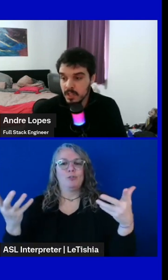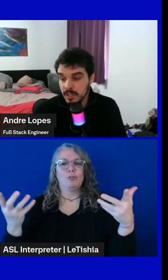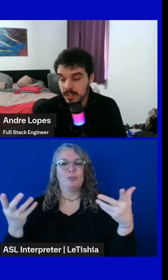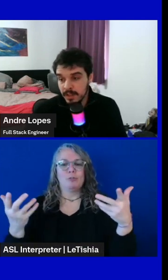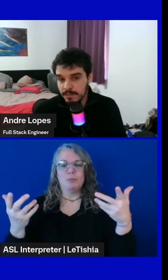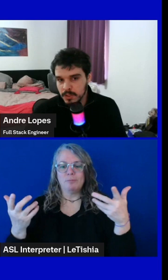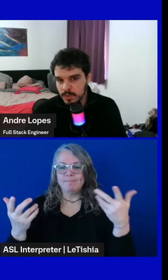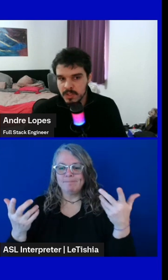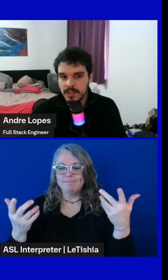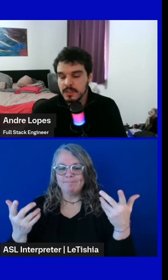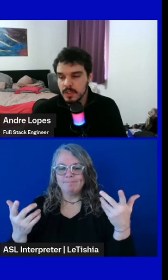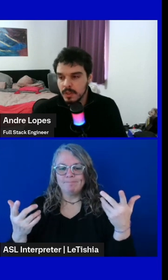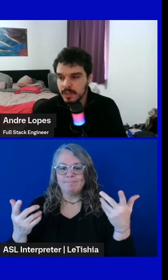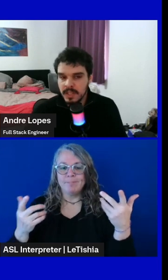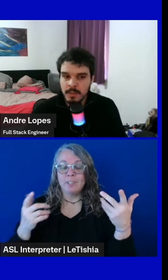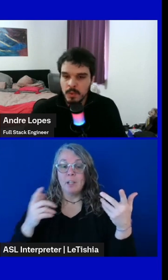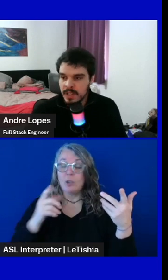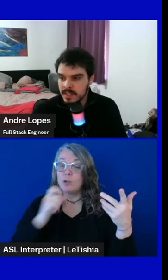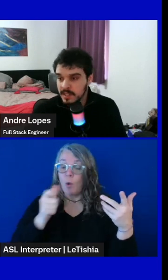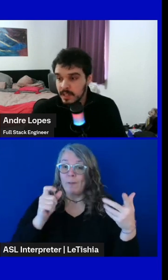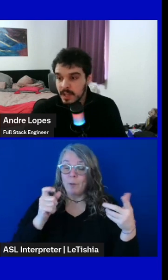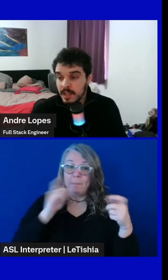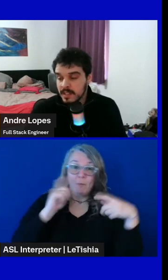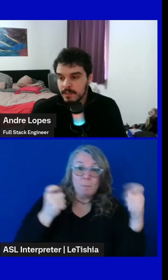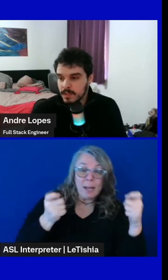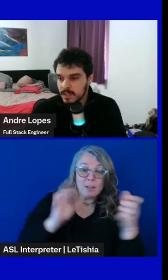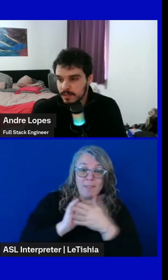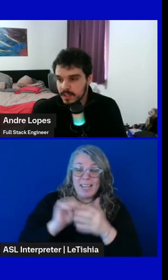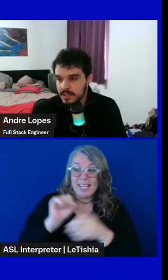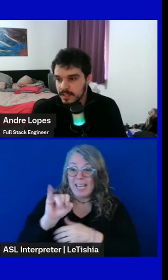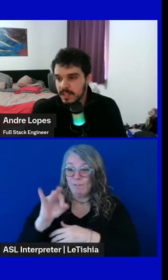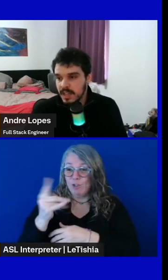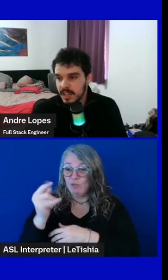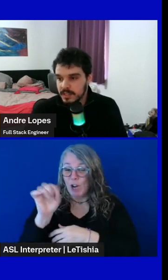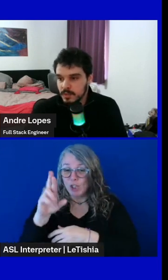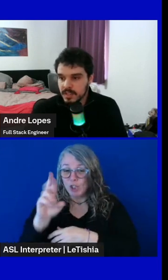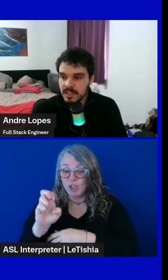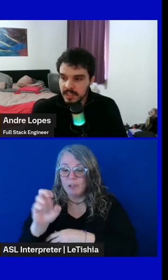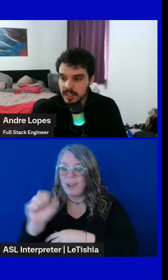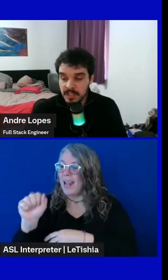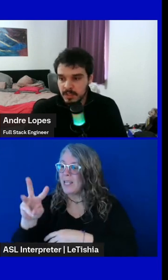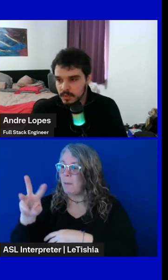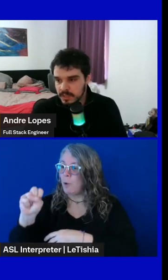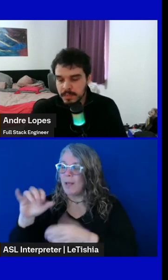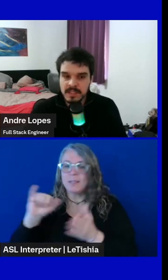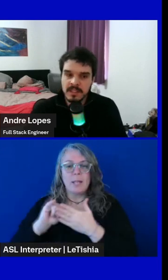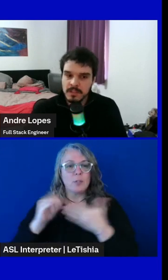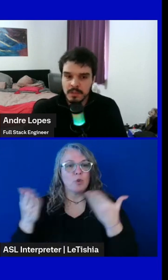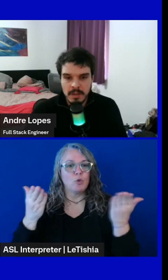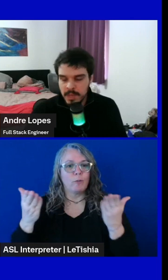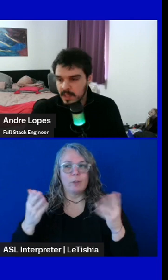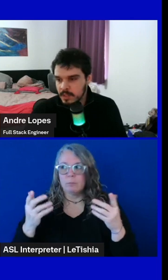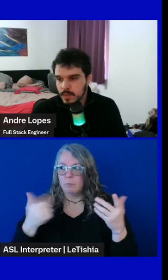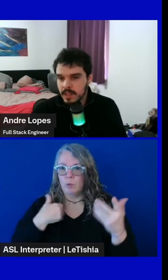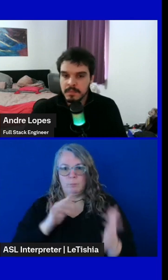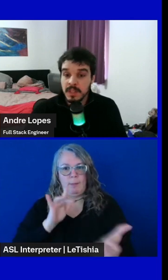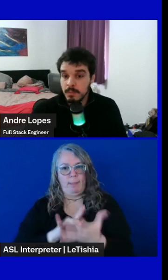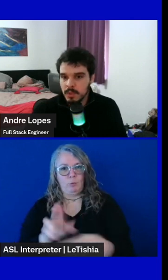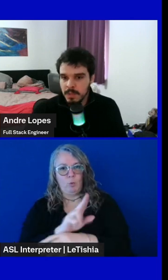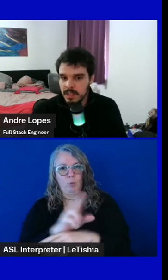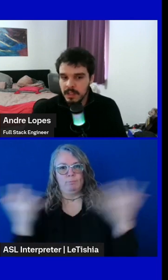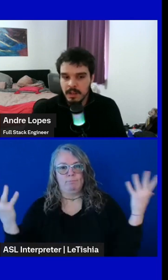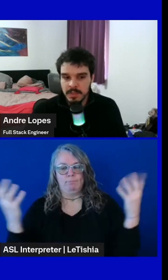nor manage infrastructure. So in AWS, is every service that you just click and use, basically. So API